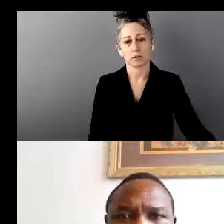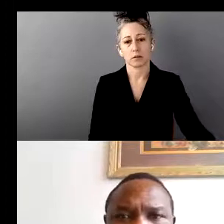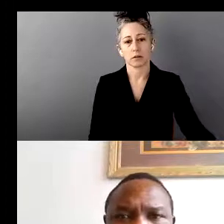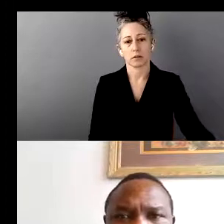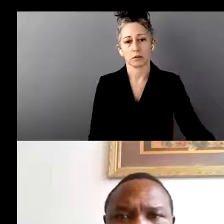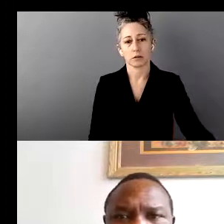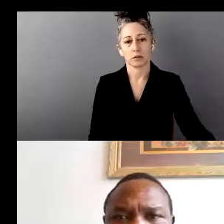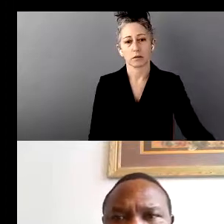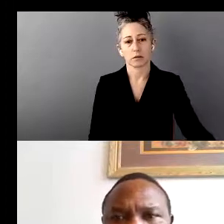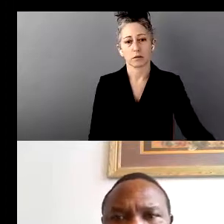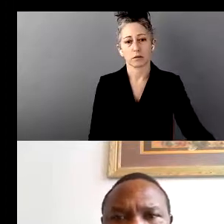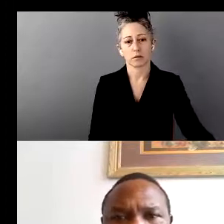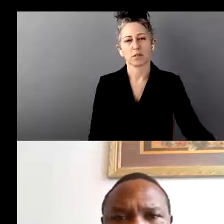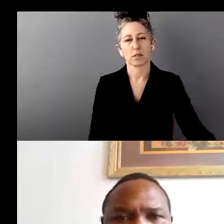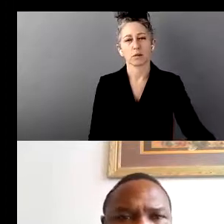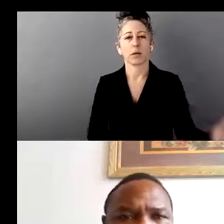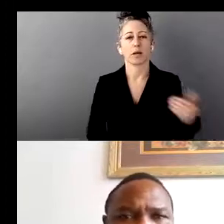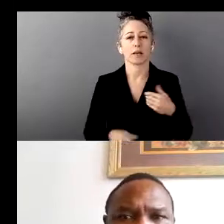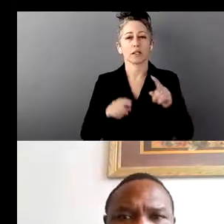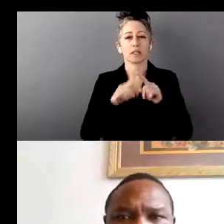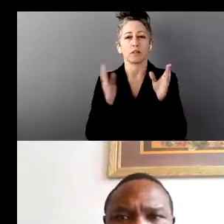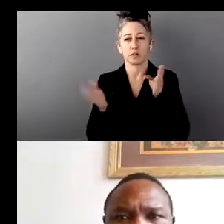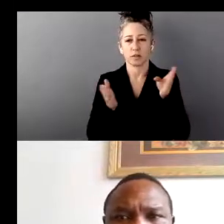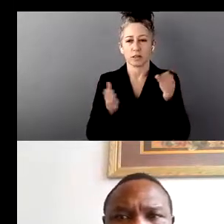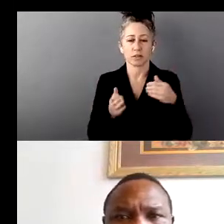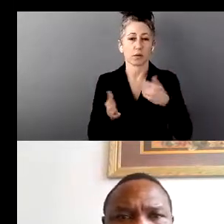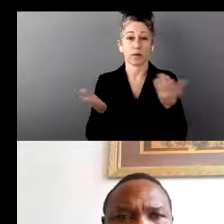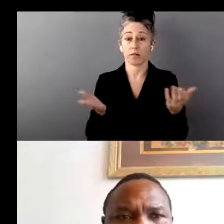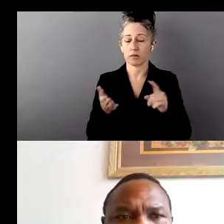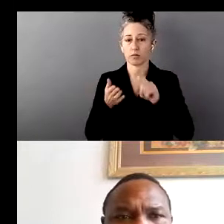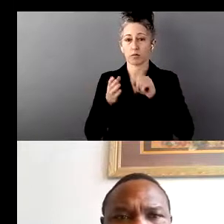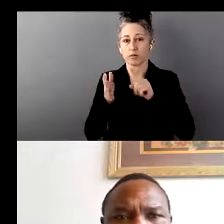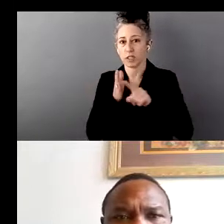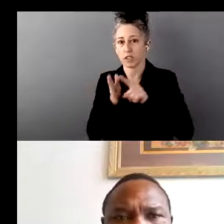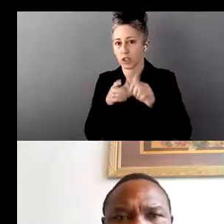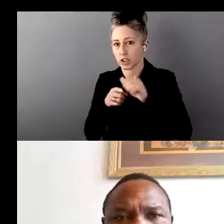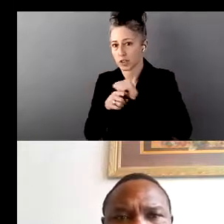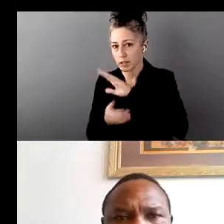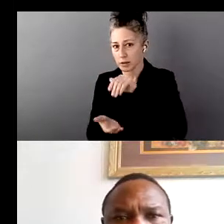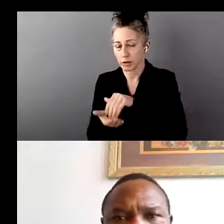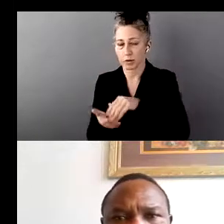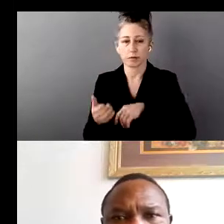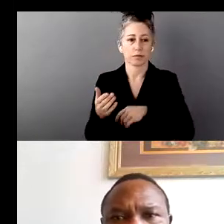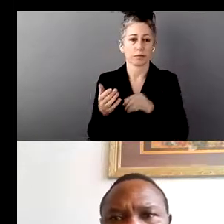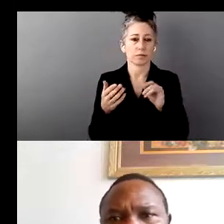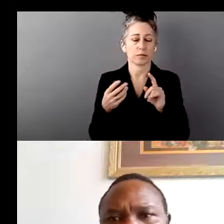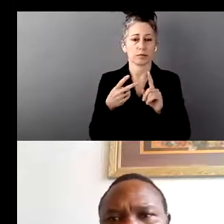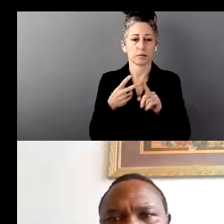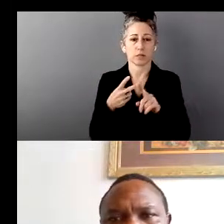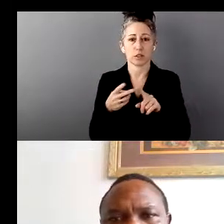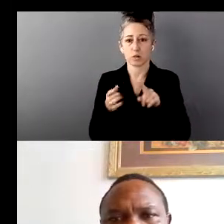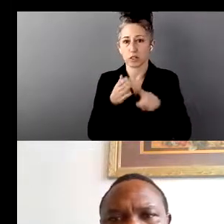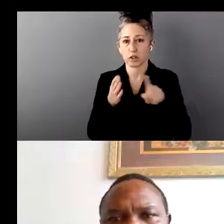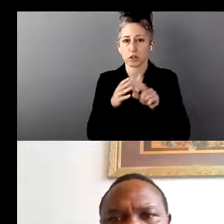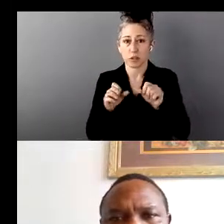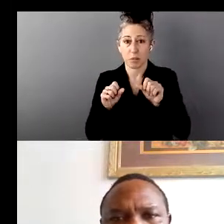of services. Of course, we have the research and training center area and the research capacity building.